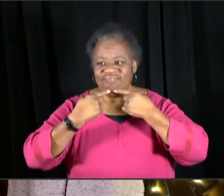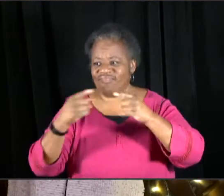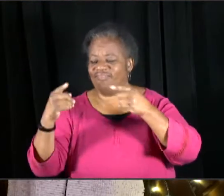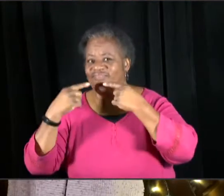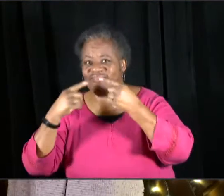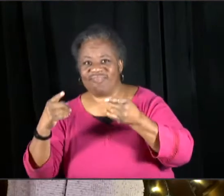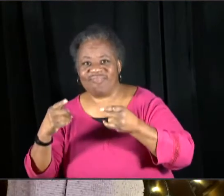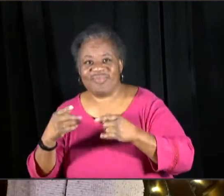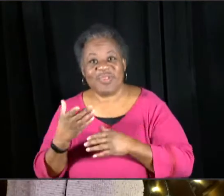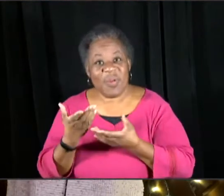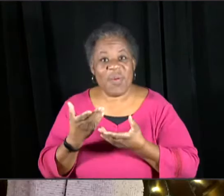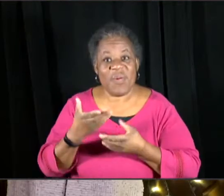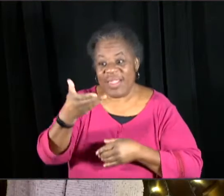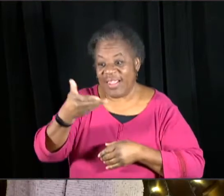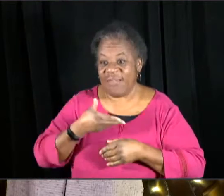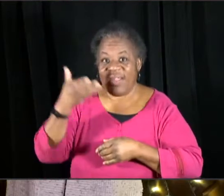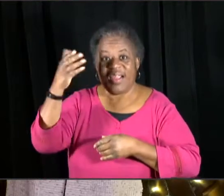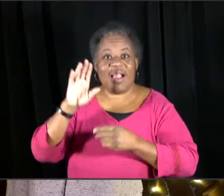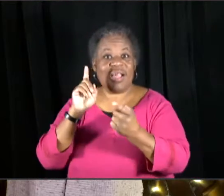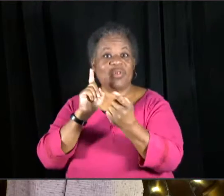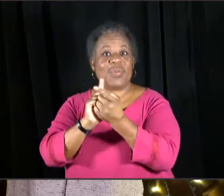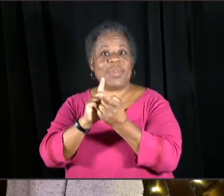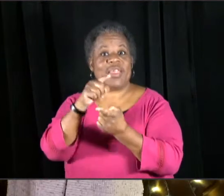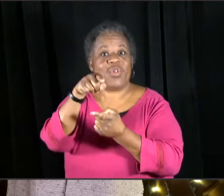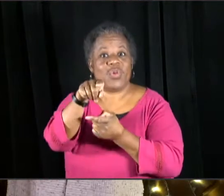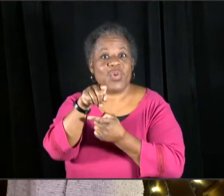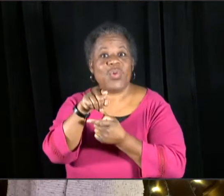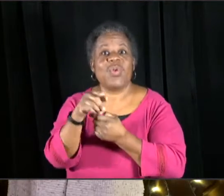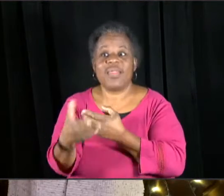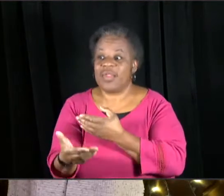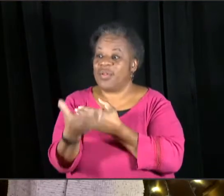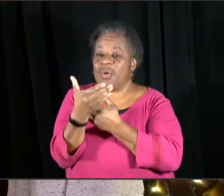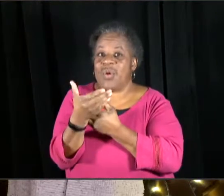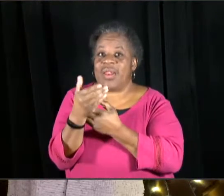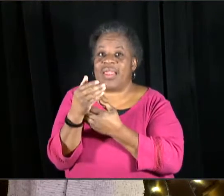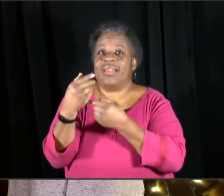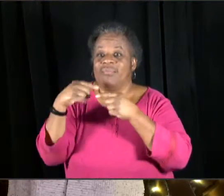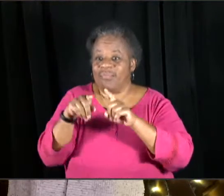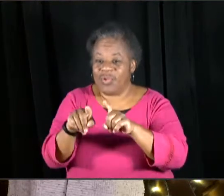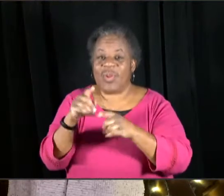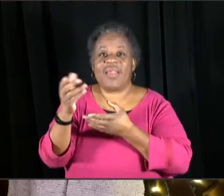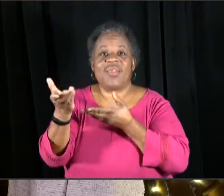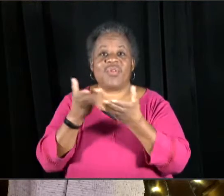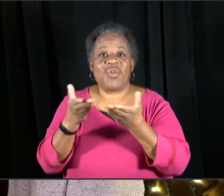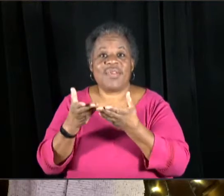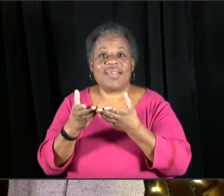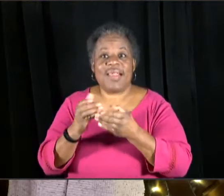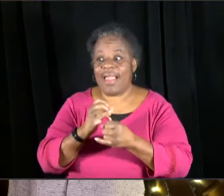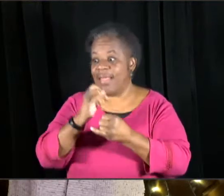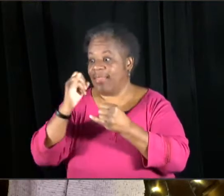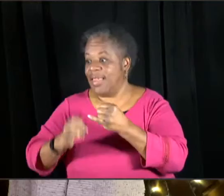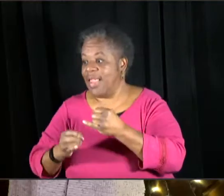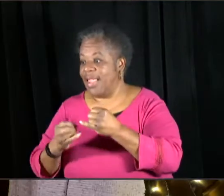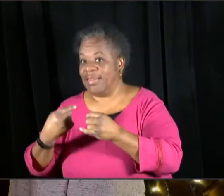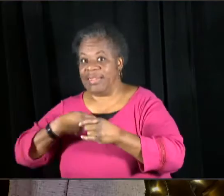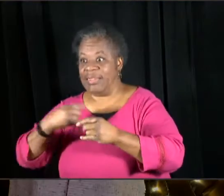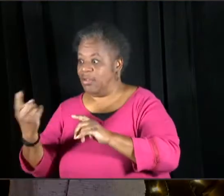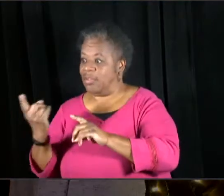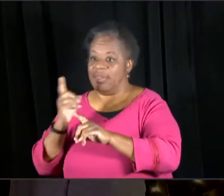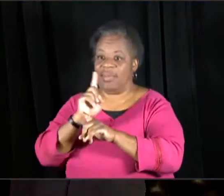and invite God to meet you in all the creative elements of today's service. I'll come back at the end to wrap things up.